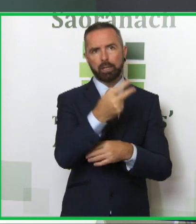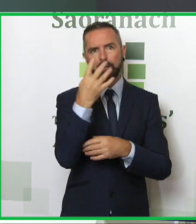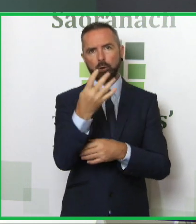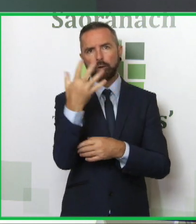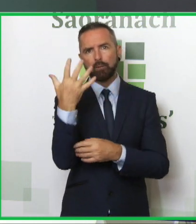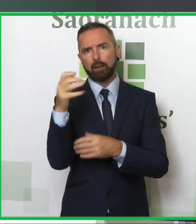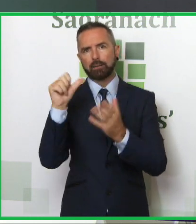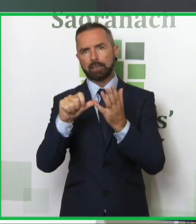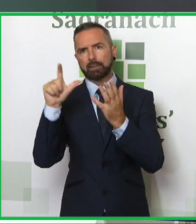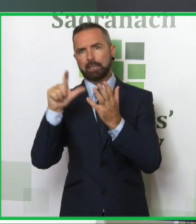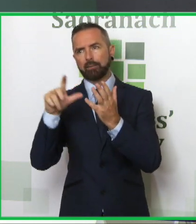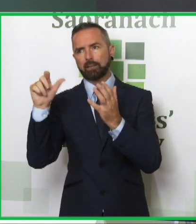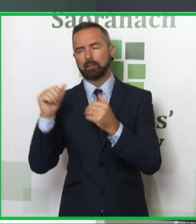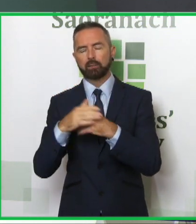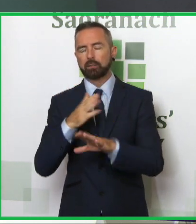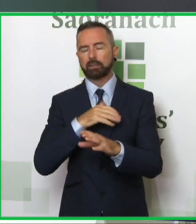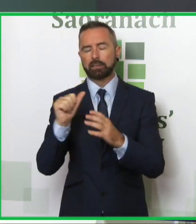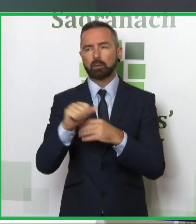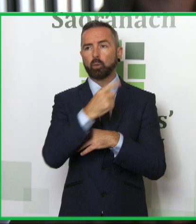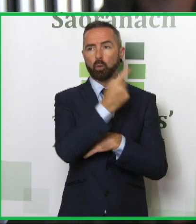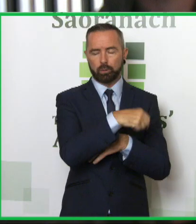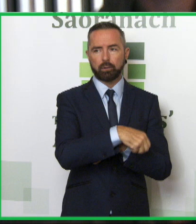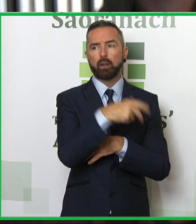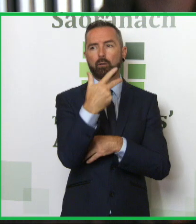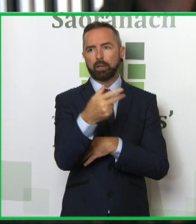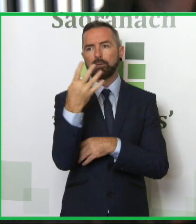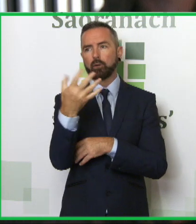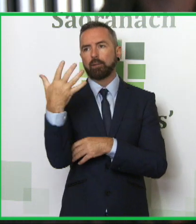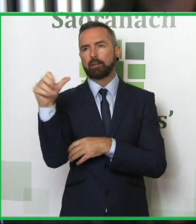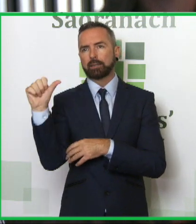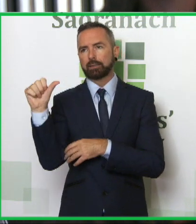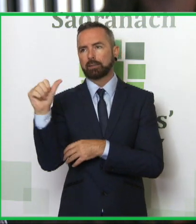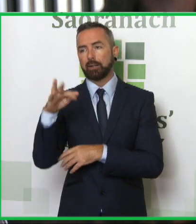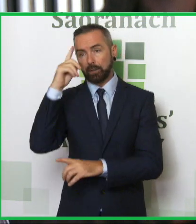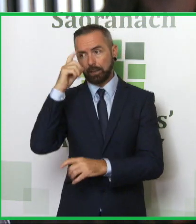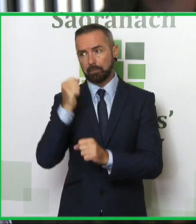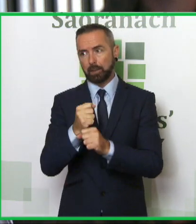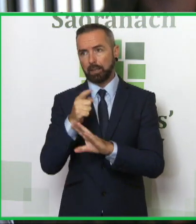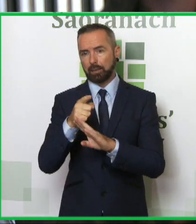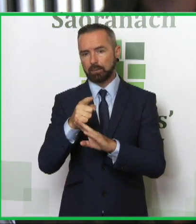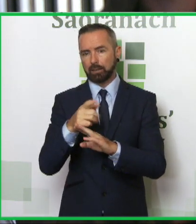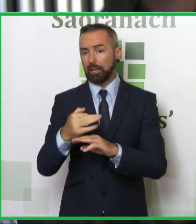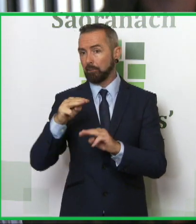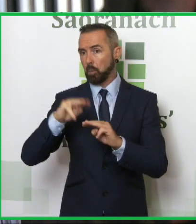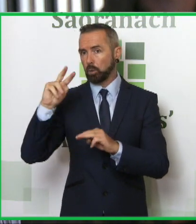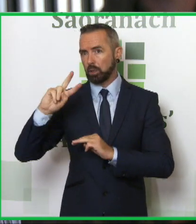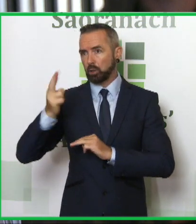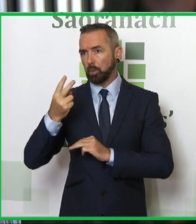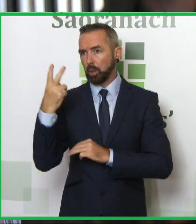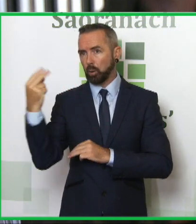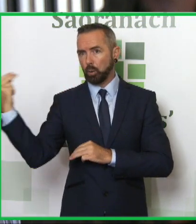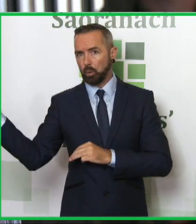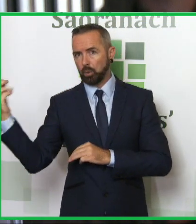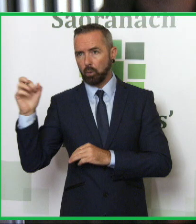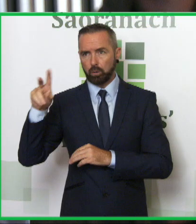ballots 1 through 6, 1, 3, 4, 5, 6, if the majority is a don't know, does that